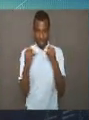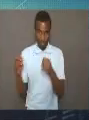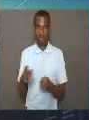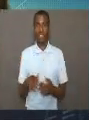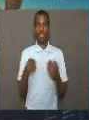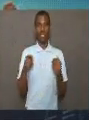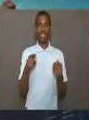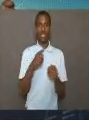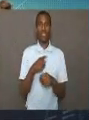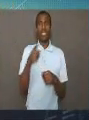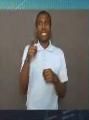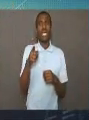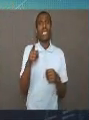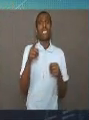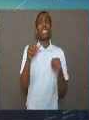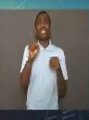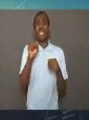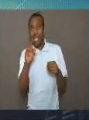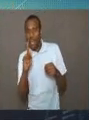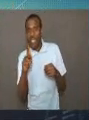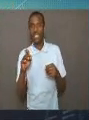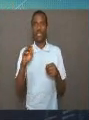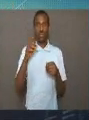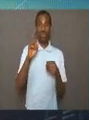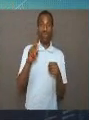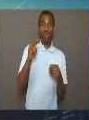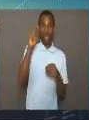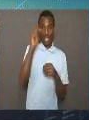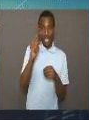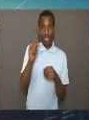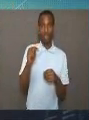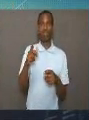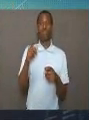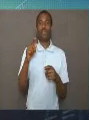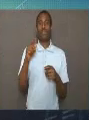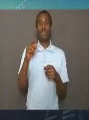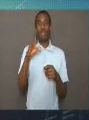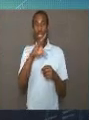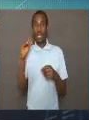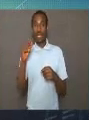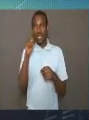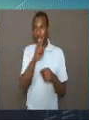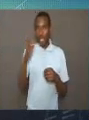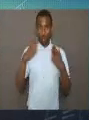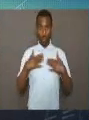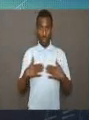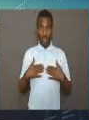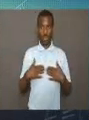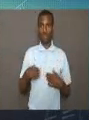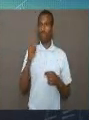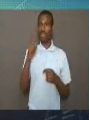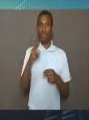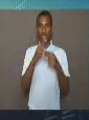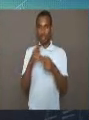Determine what the schematics are for and label all the bodies and